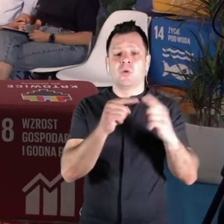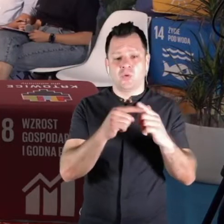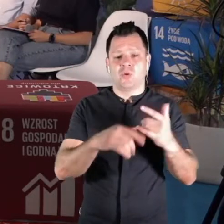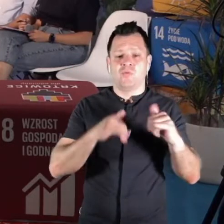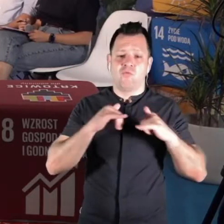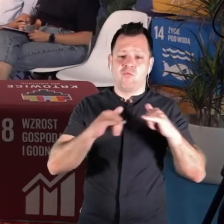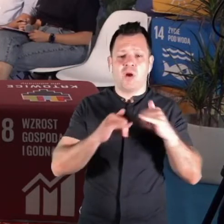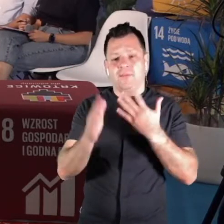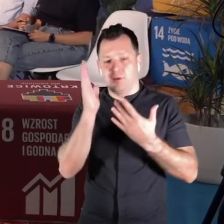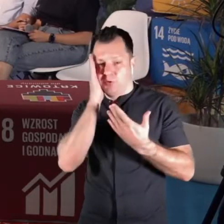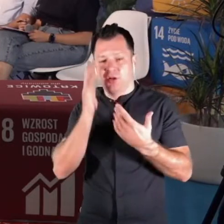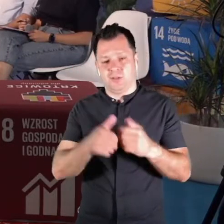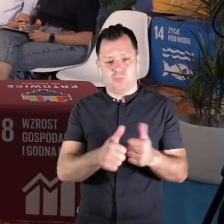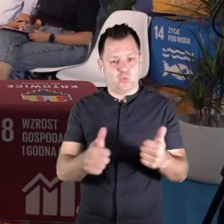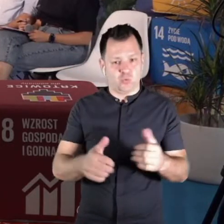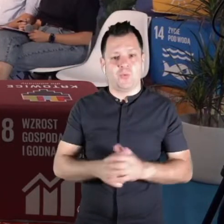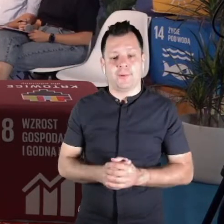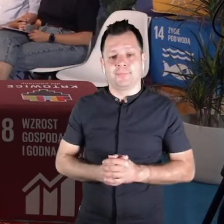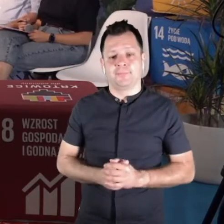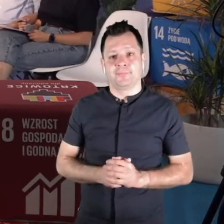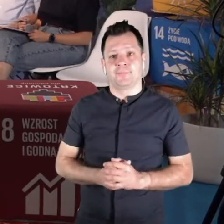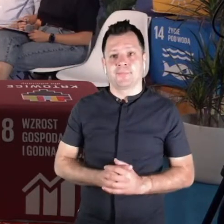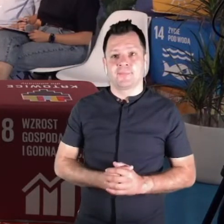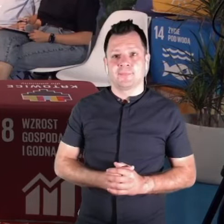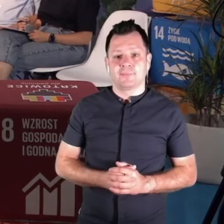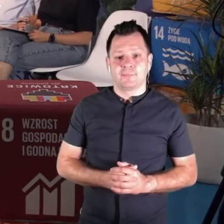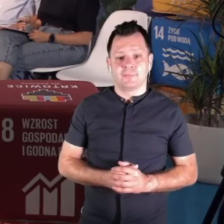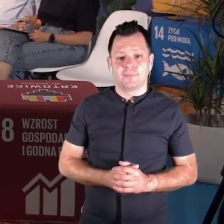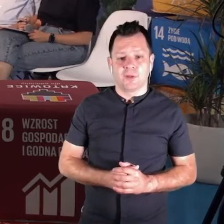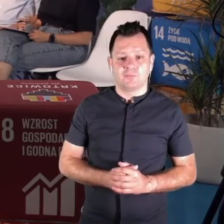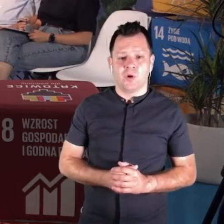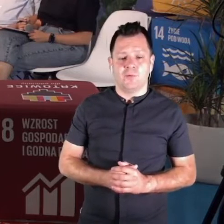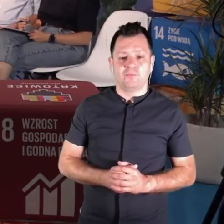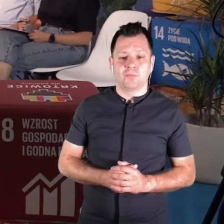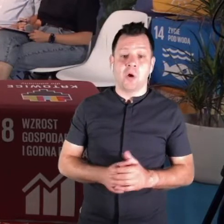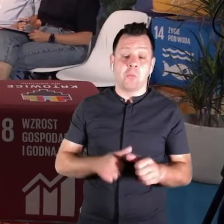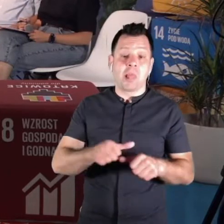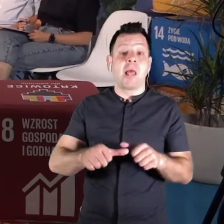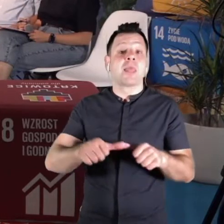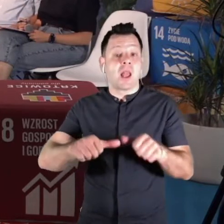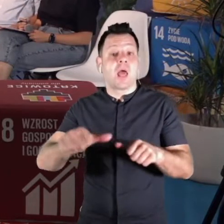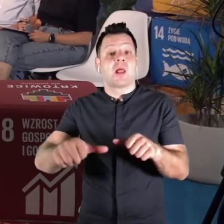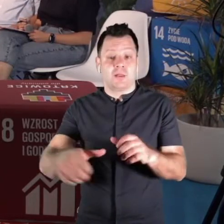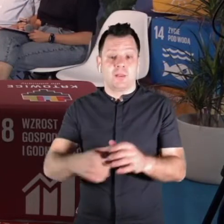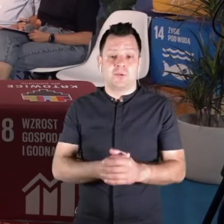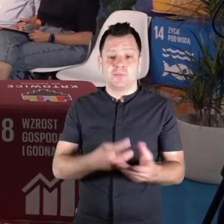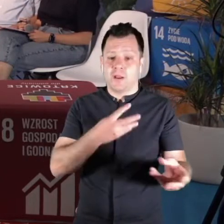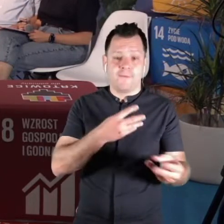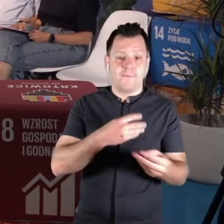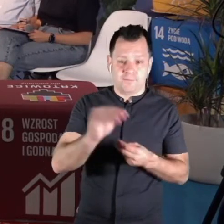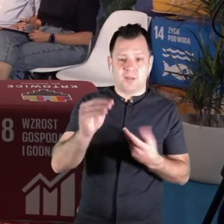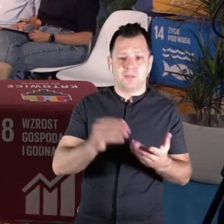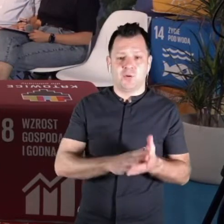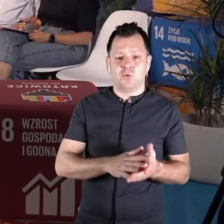And in a few years from now, there are more and more digital participation platforms, because I will be talking about